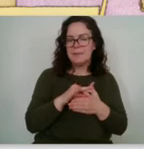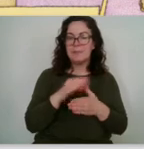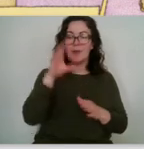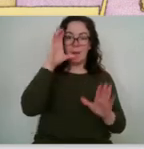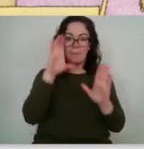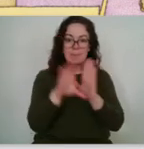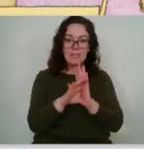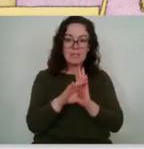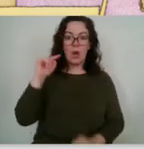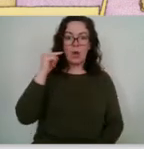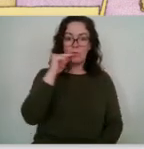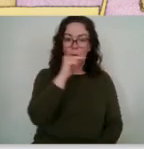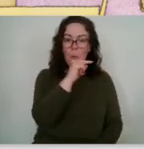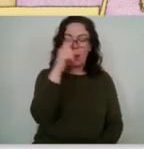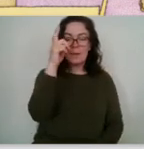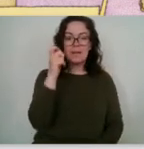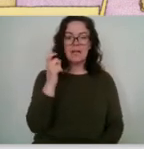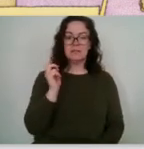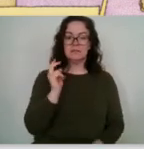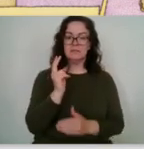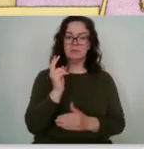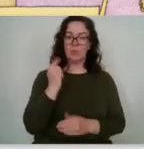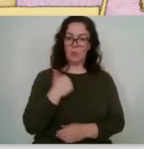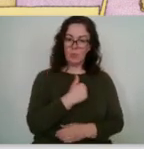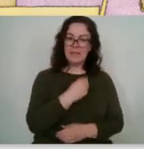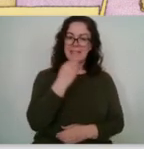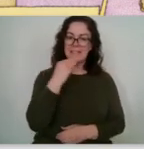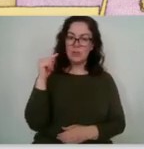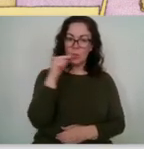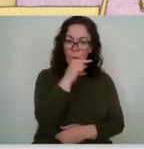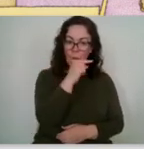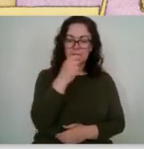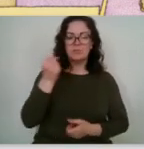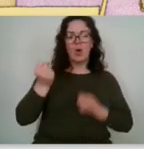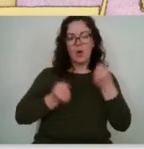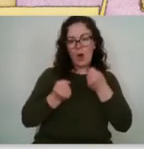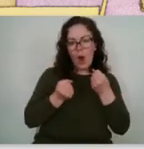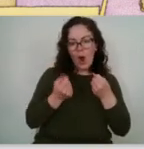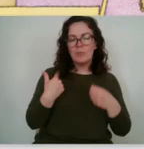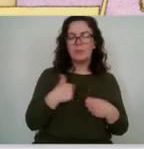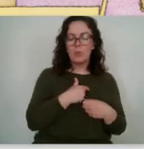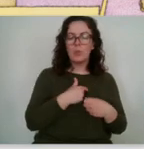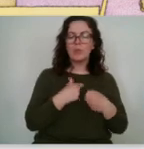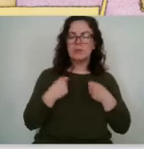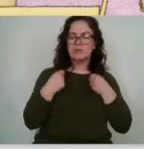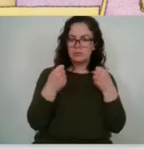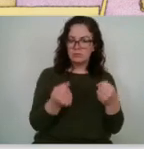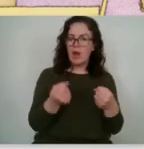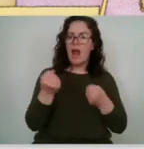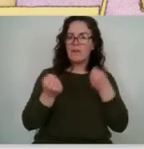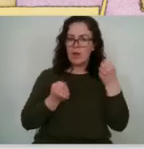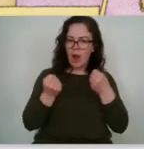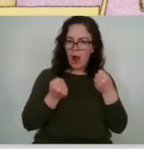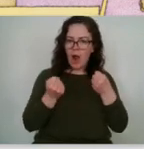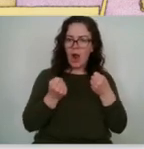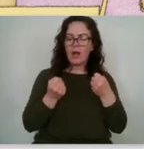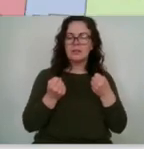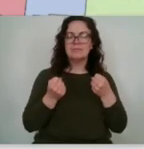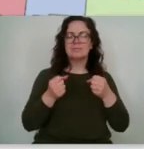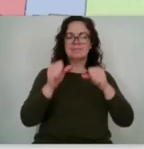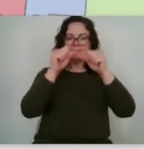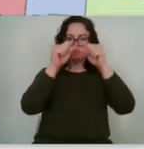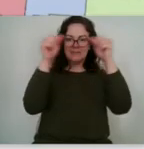picture of cars because we drive cars. Here's the Statue of Liberty, an orange